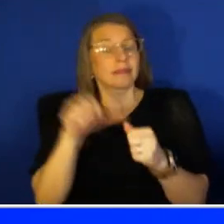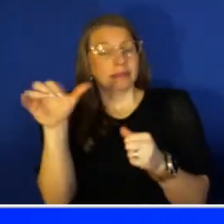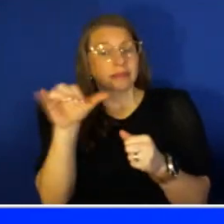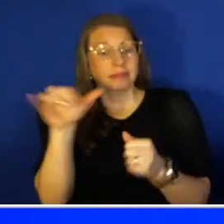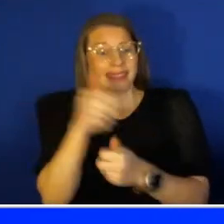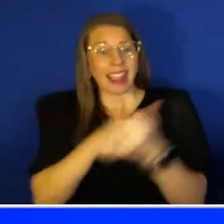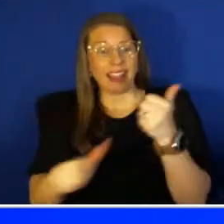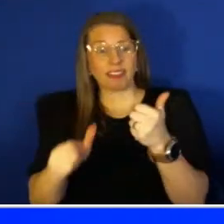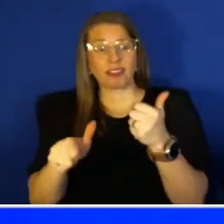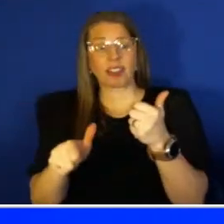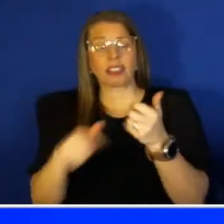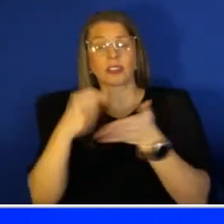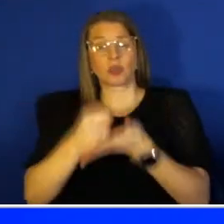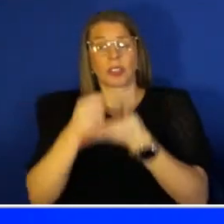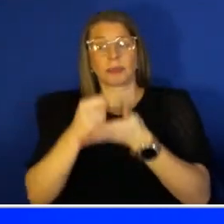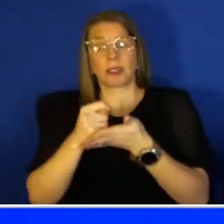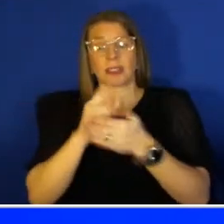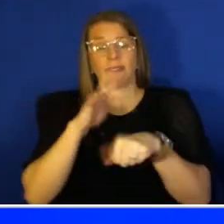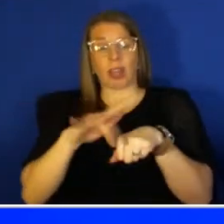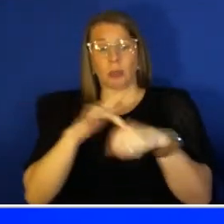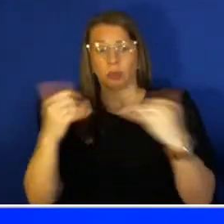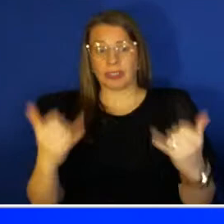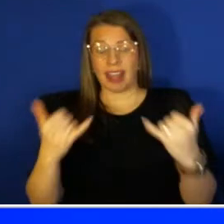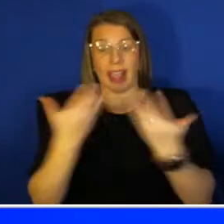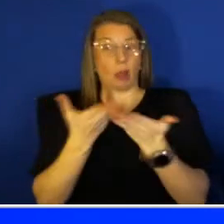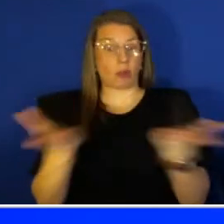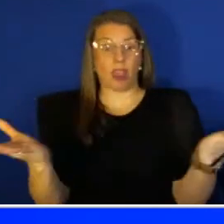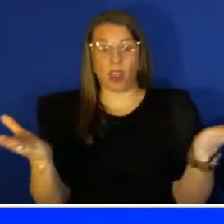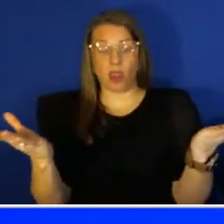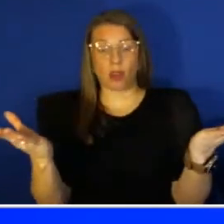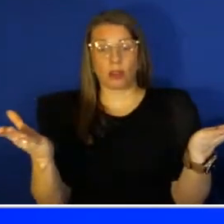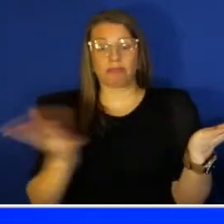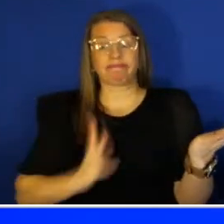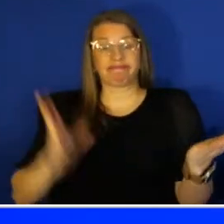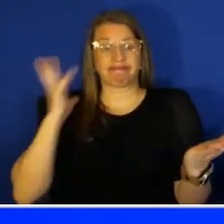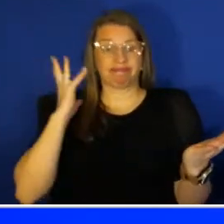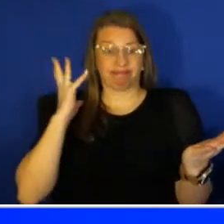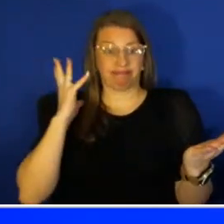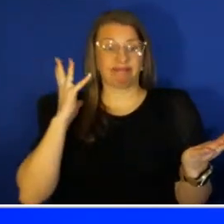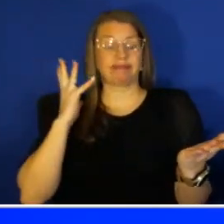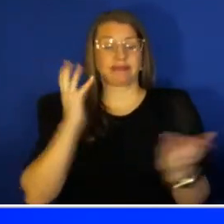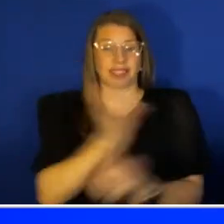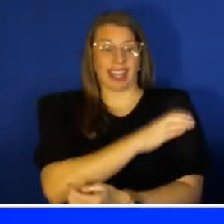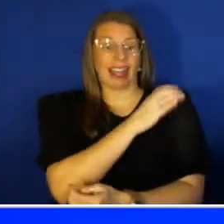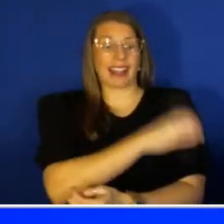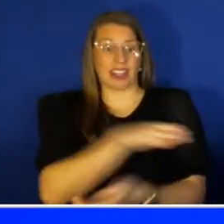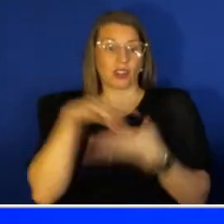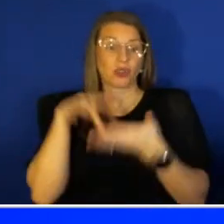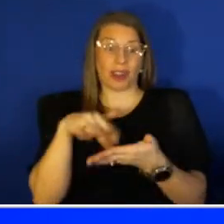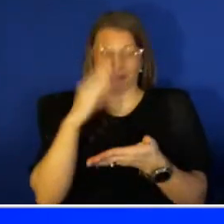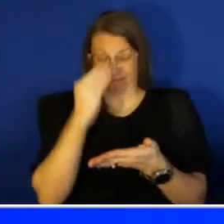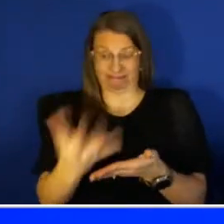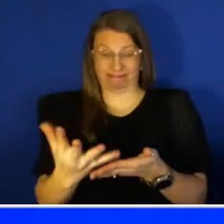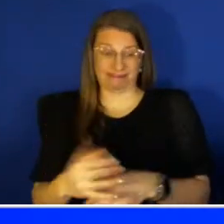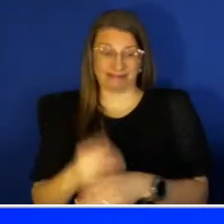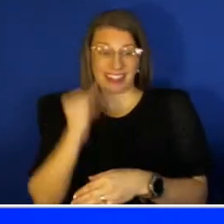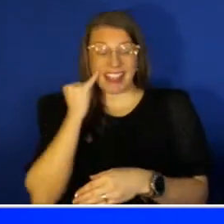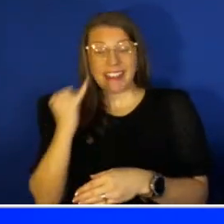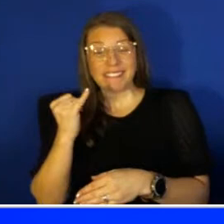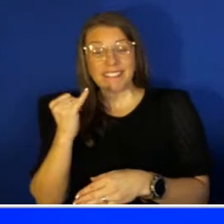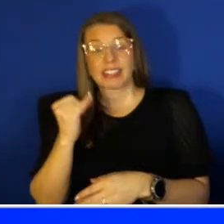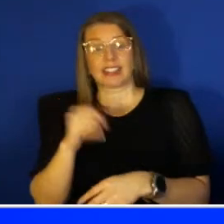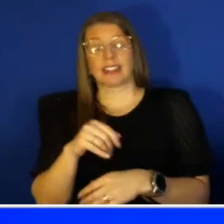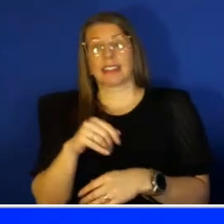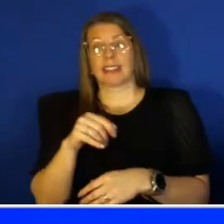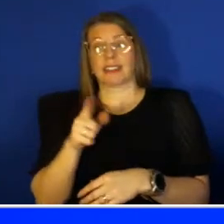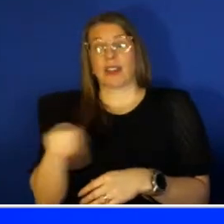that's available today out there was at some point a clinical trial. So if those